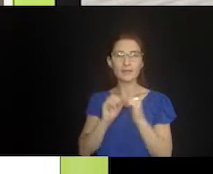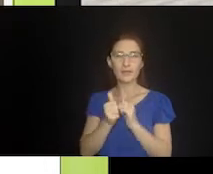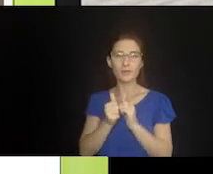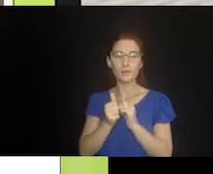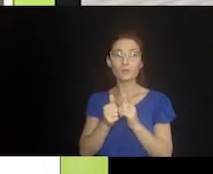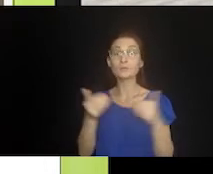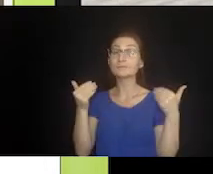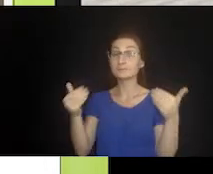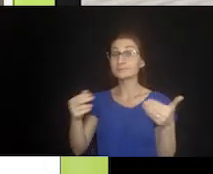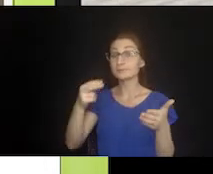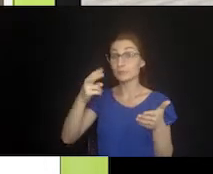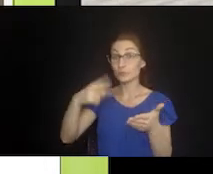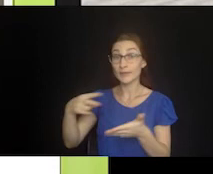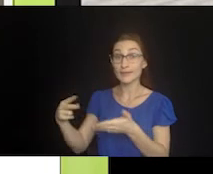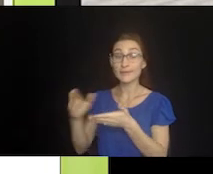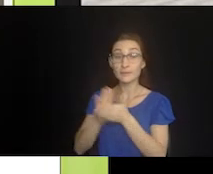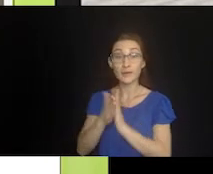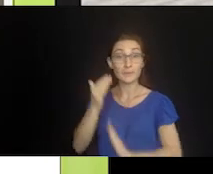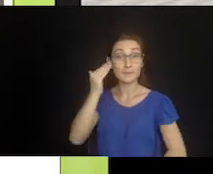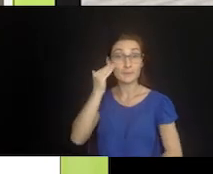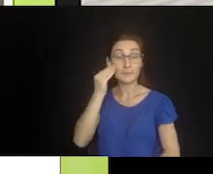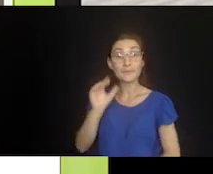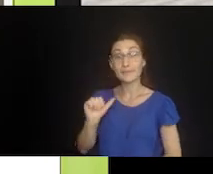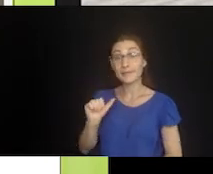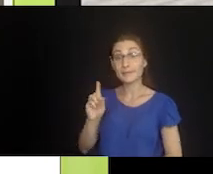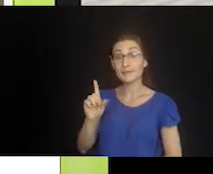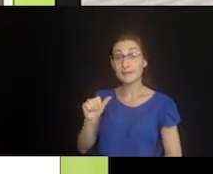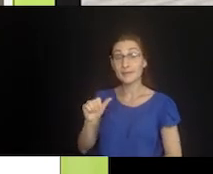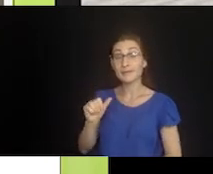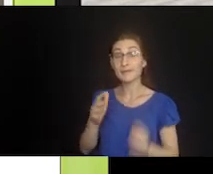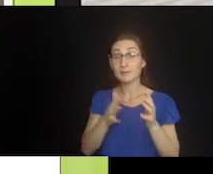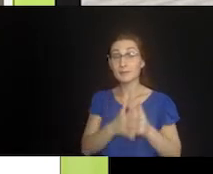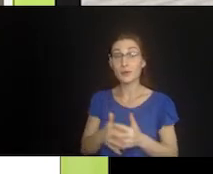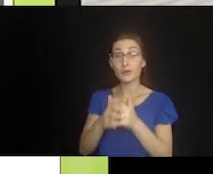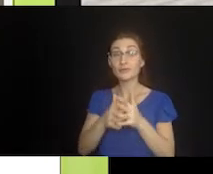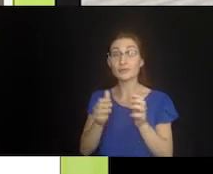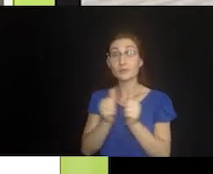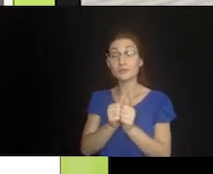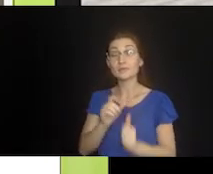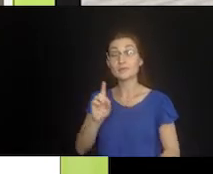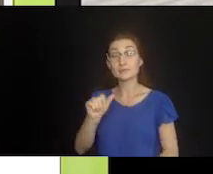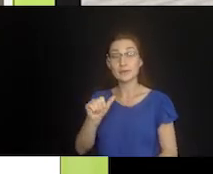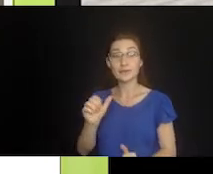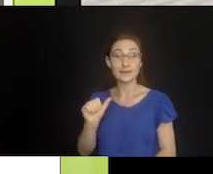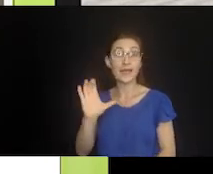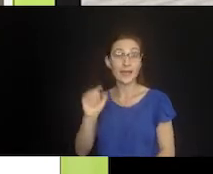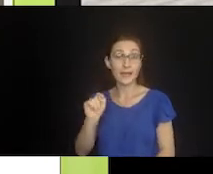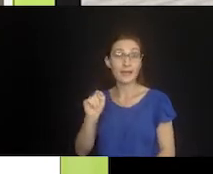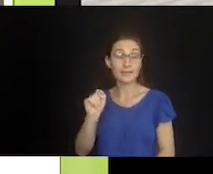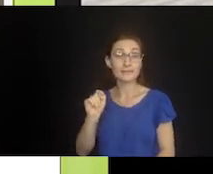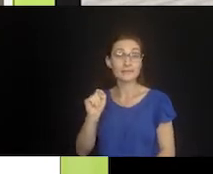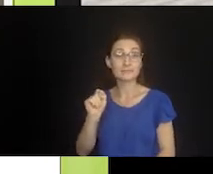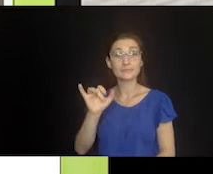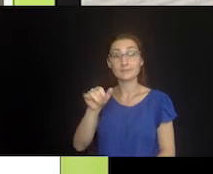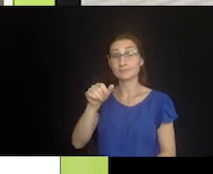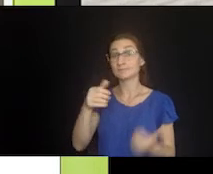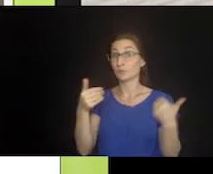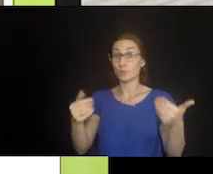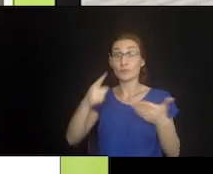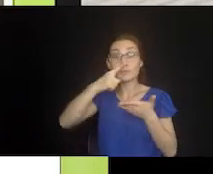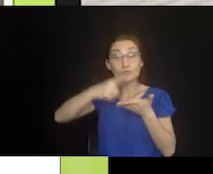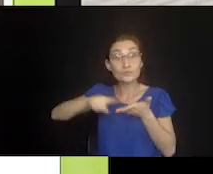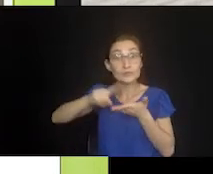with something. So you're going to want to read and become familiar with the Americans with Disabilities Act, or the